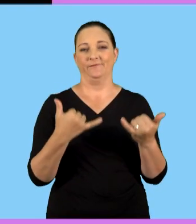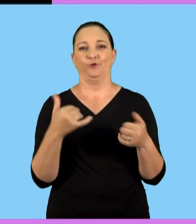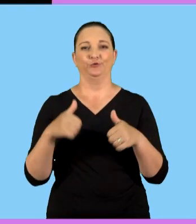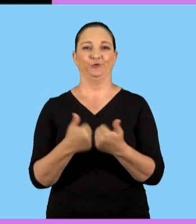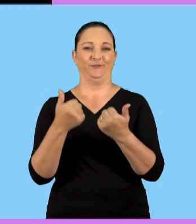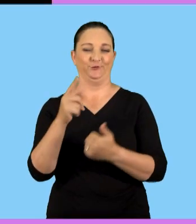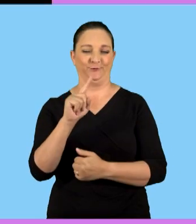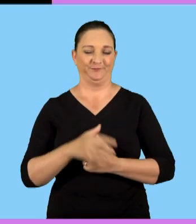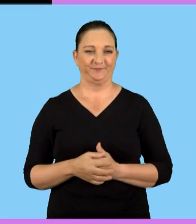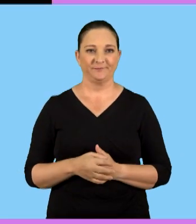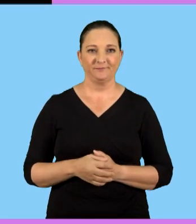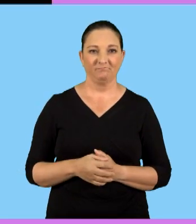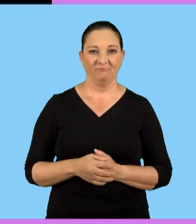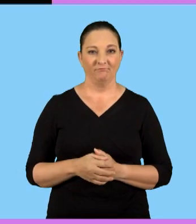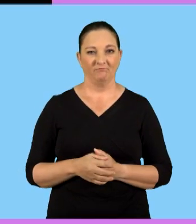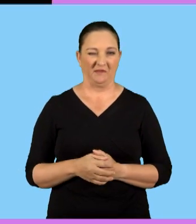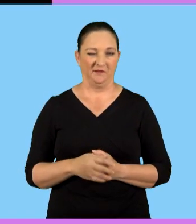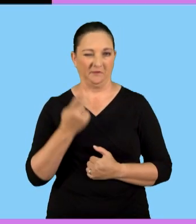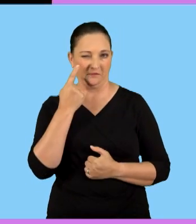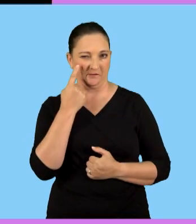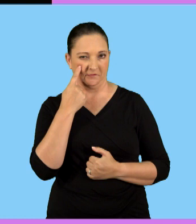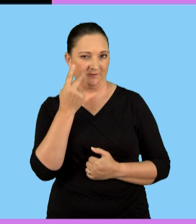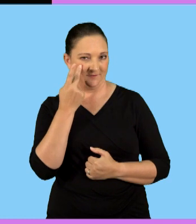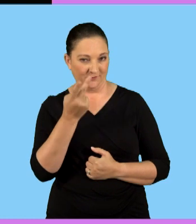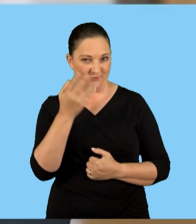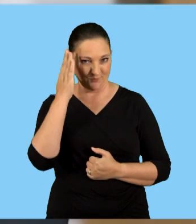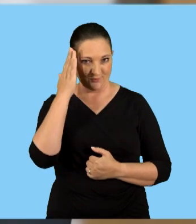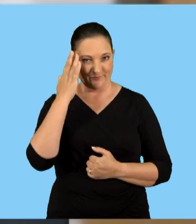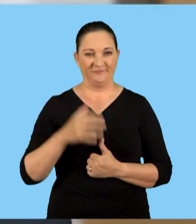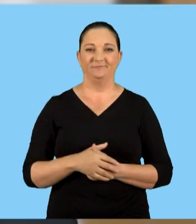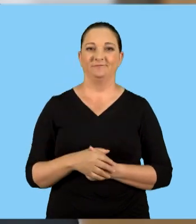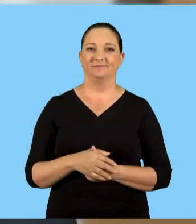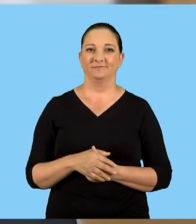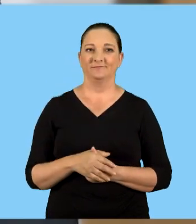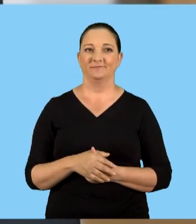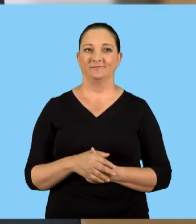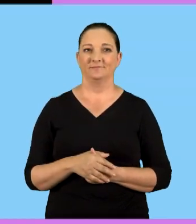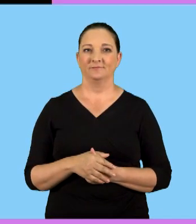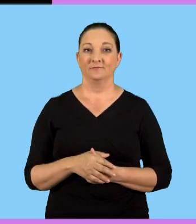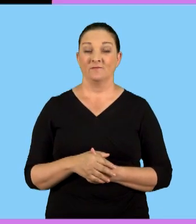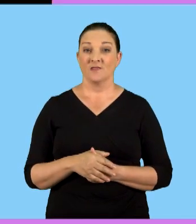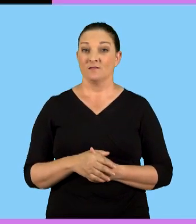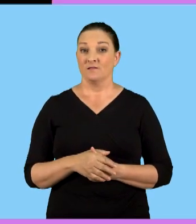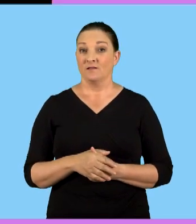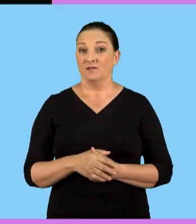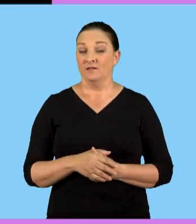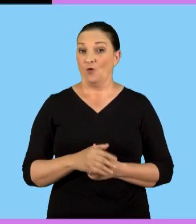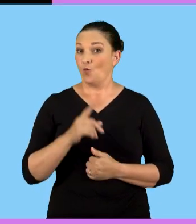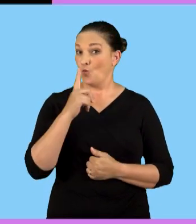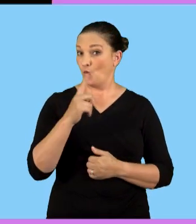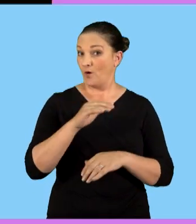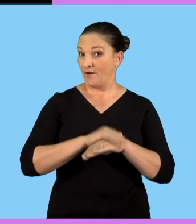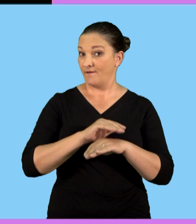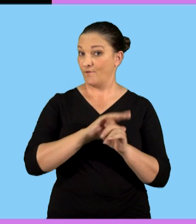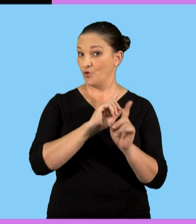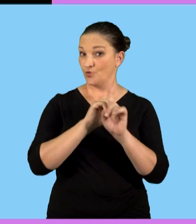Challenge. Let's see if you guys have this one. But I know, you know, I back you. Is it cheaper for you to take